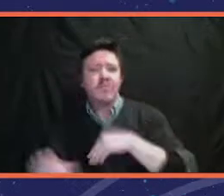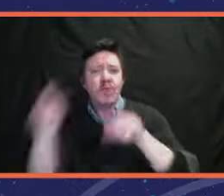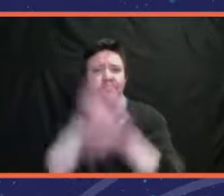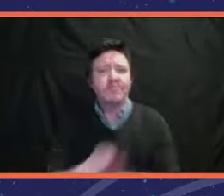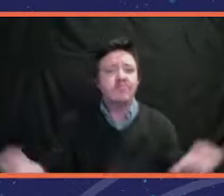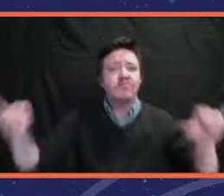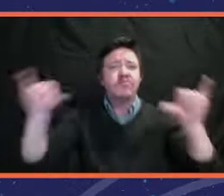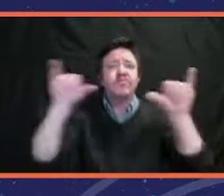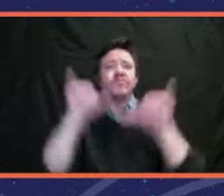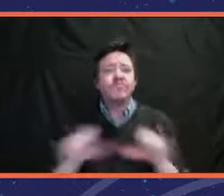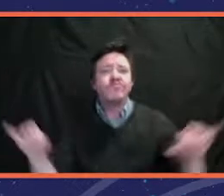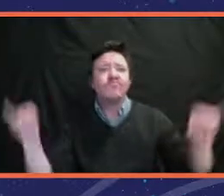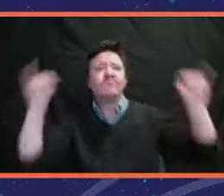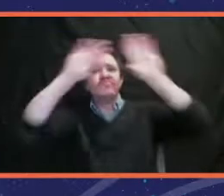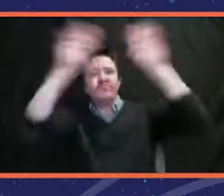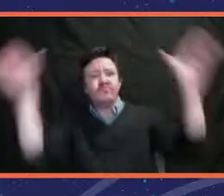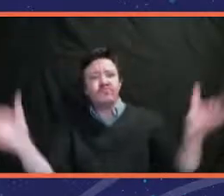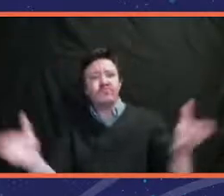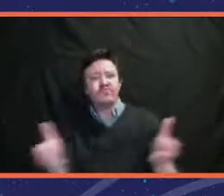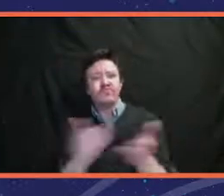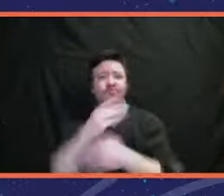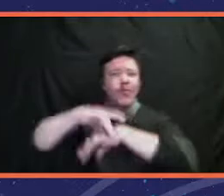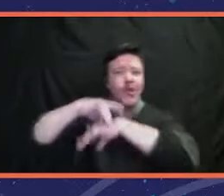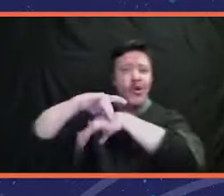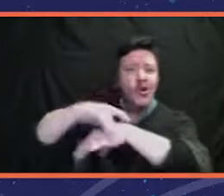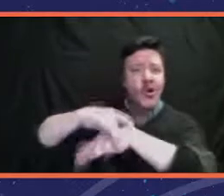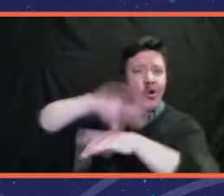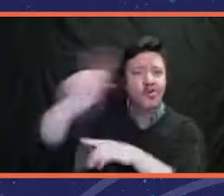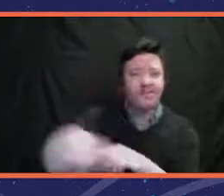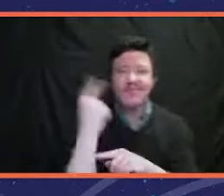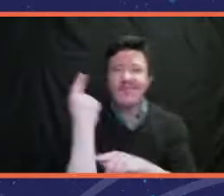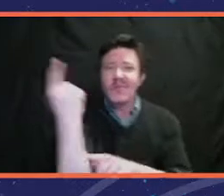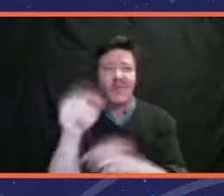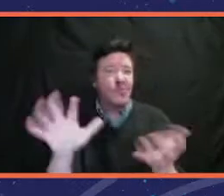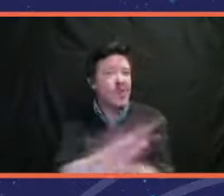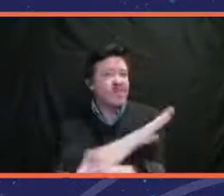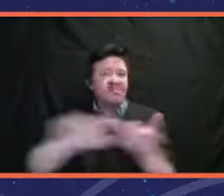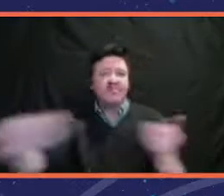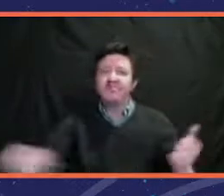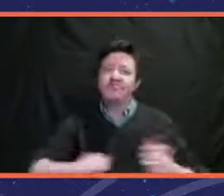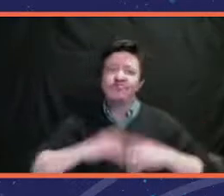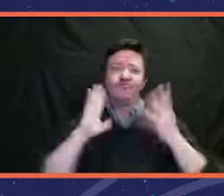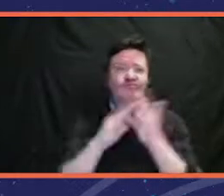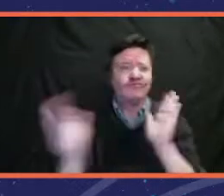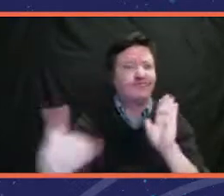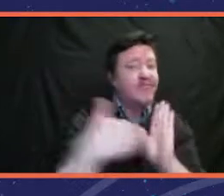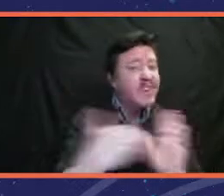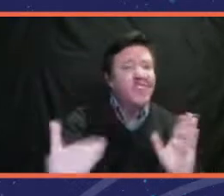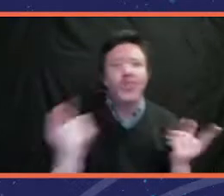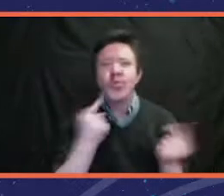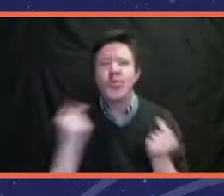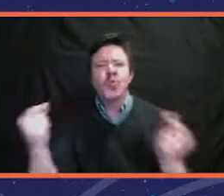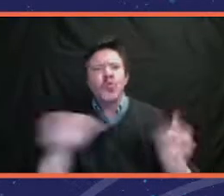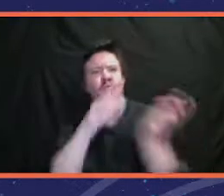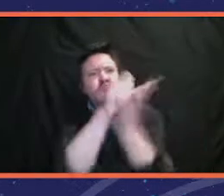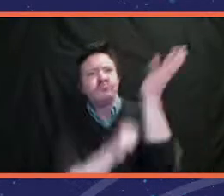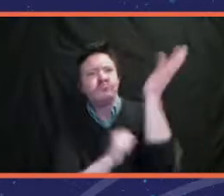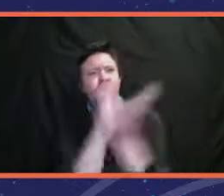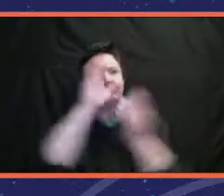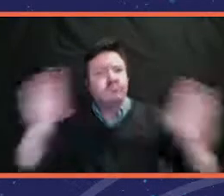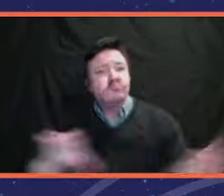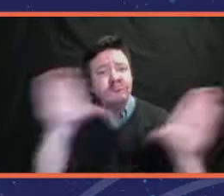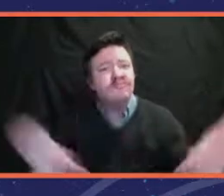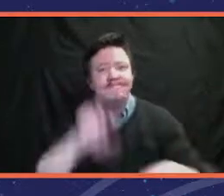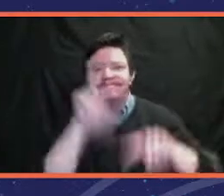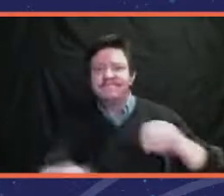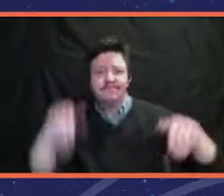and we cannot replace it. So painful to face it. I just don't get complacent. We ain't gotta recreate a broken system.